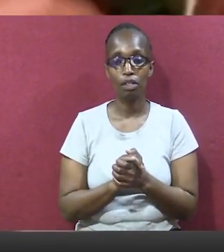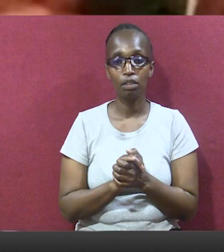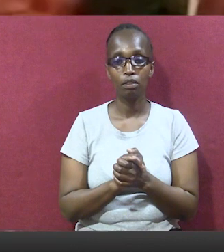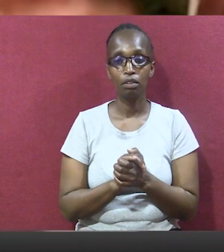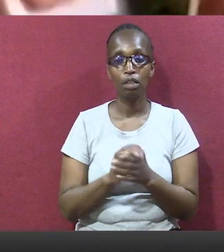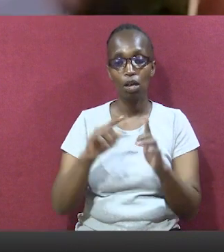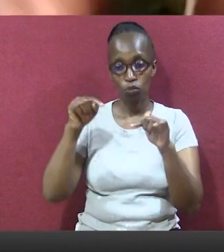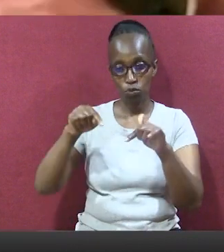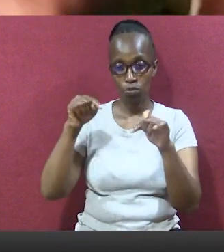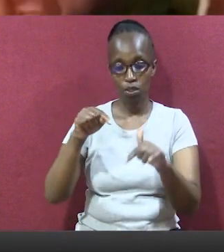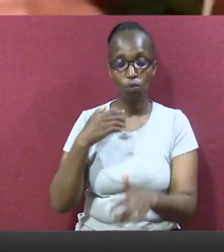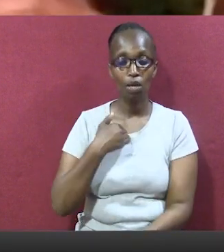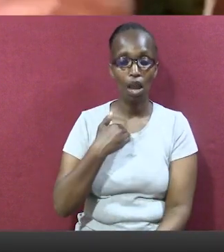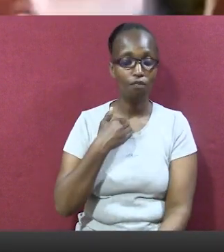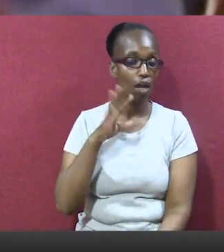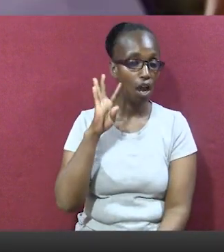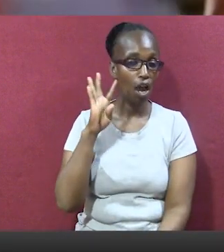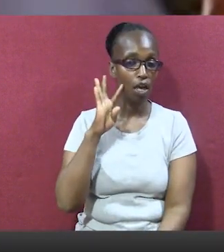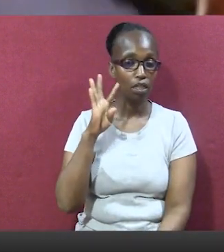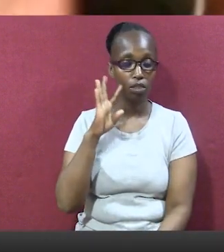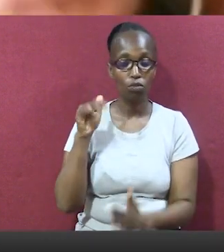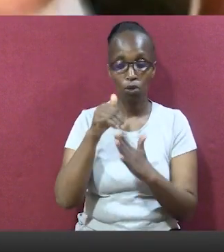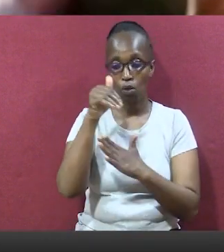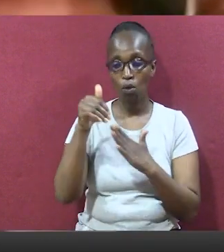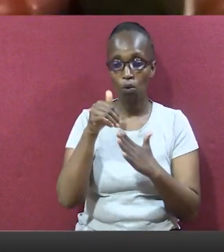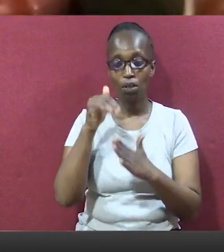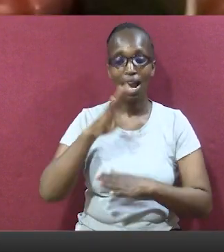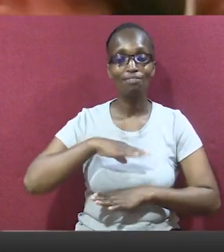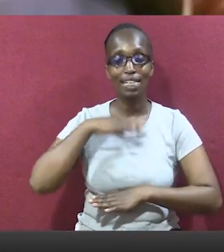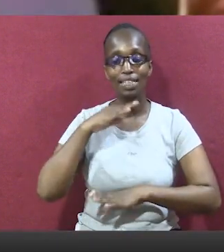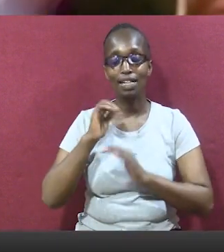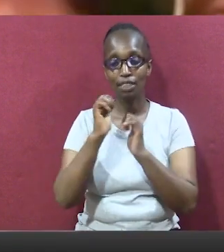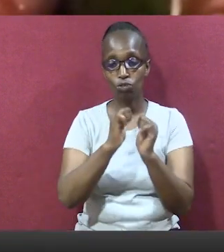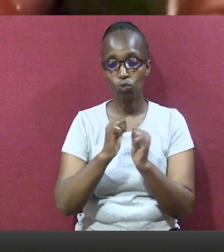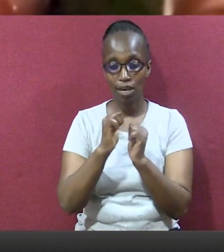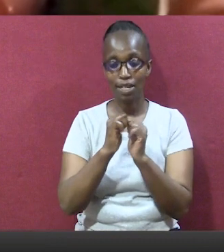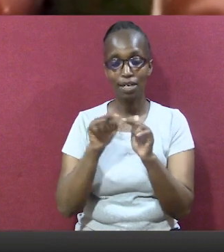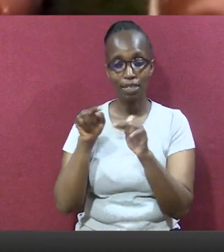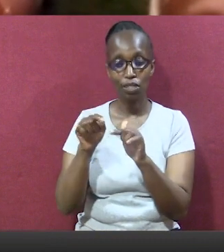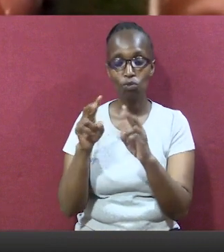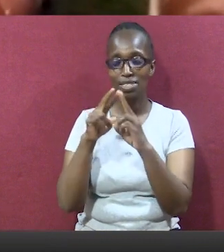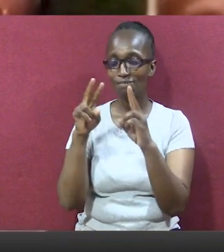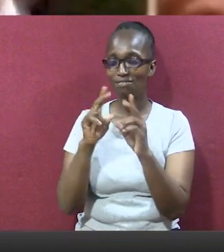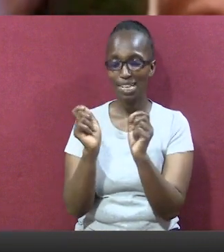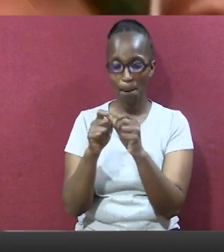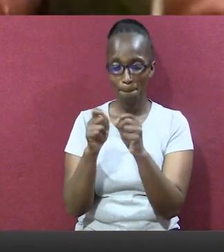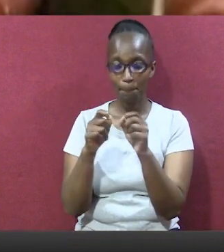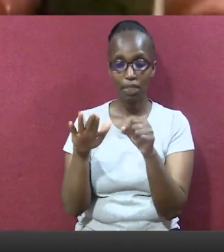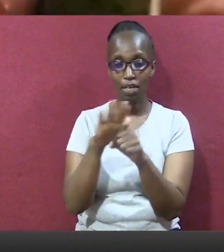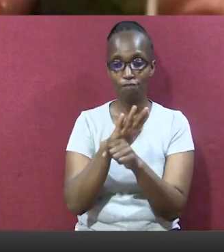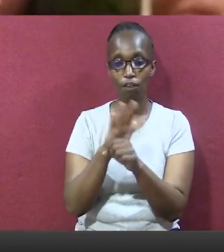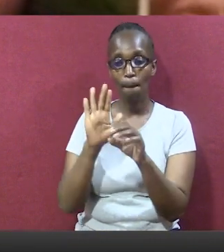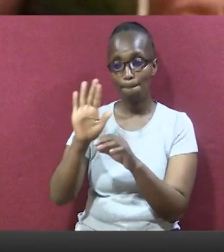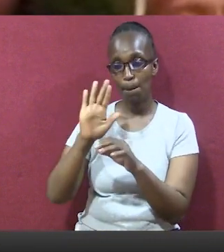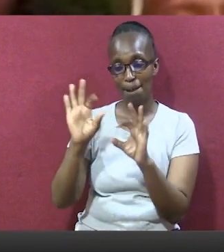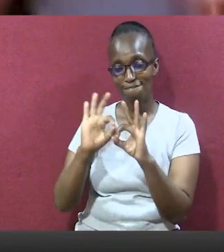have been murdered, and as fate had it, they have been killed, all of them together at the same afternoon. How painful